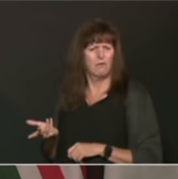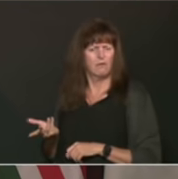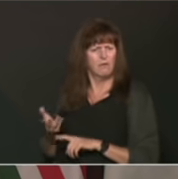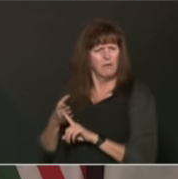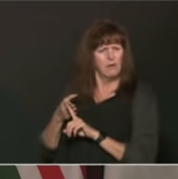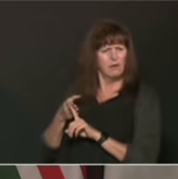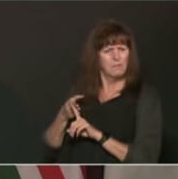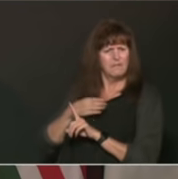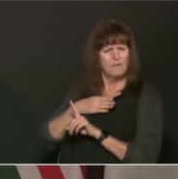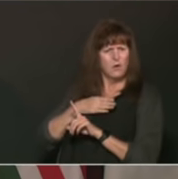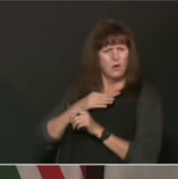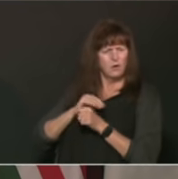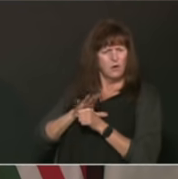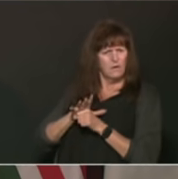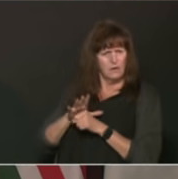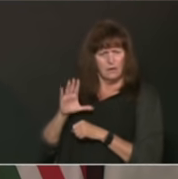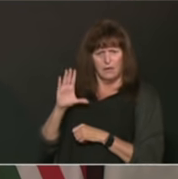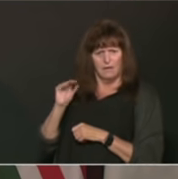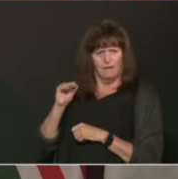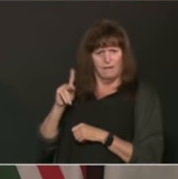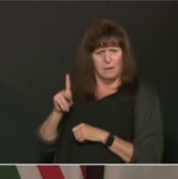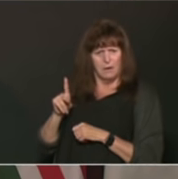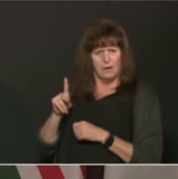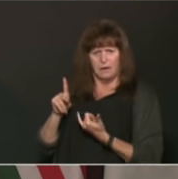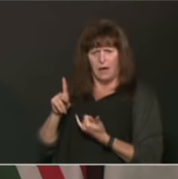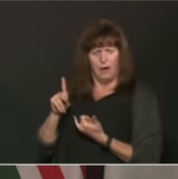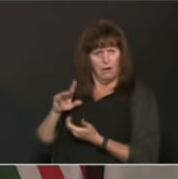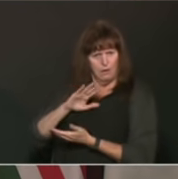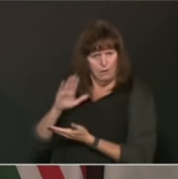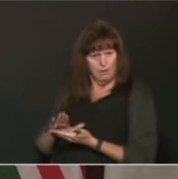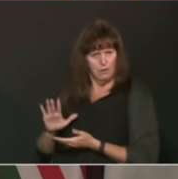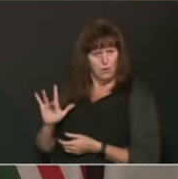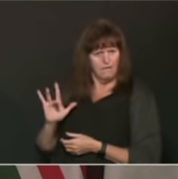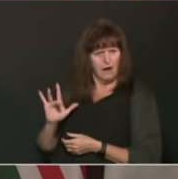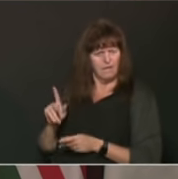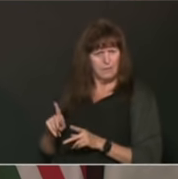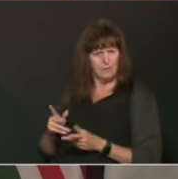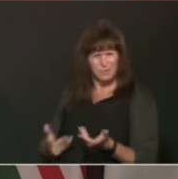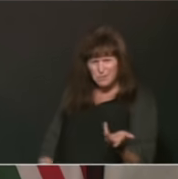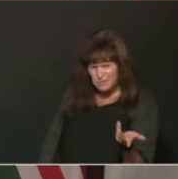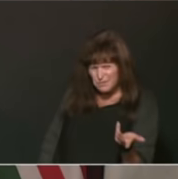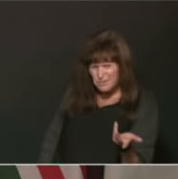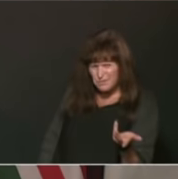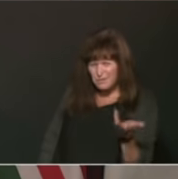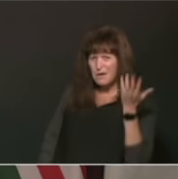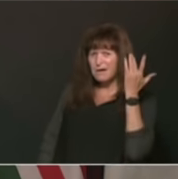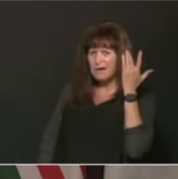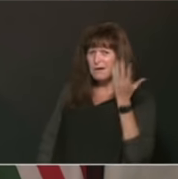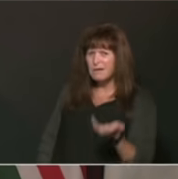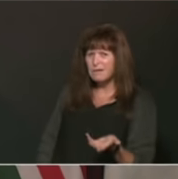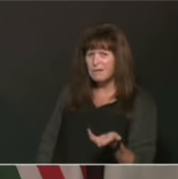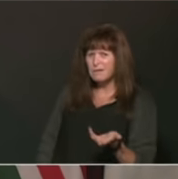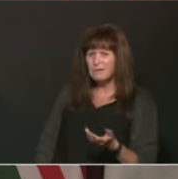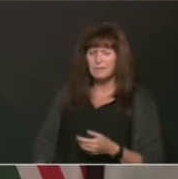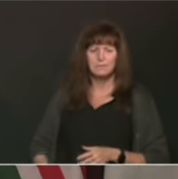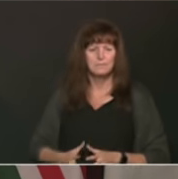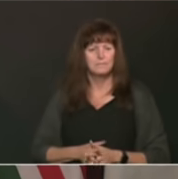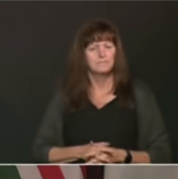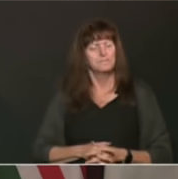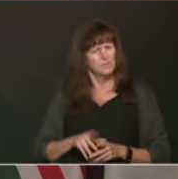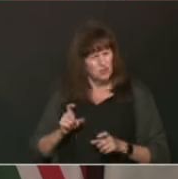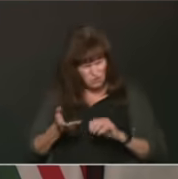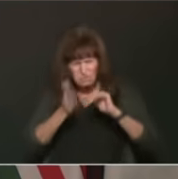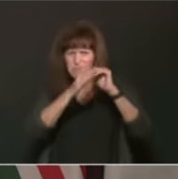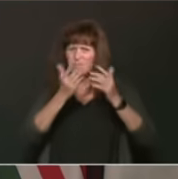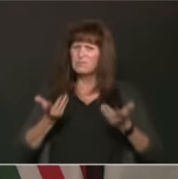current situation? Are you looking at increasing capacity? Yeah, so we're following the data, as you know, on our daily